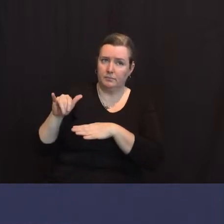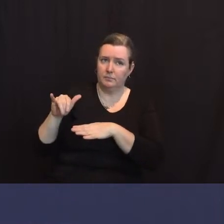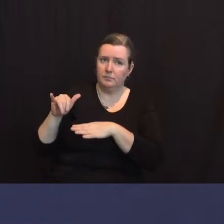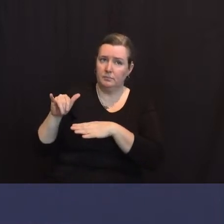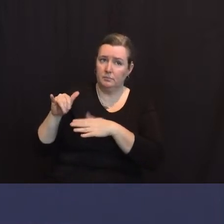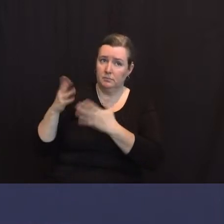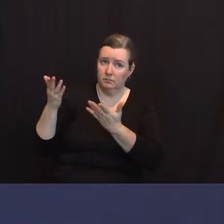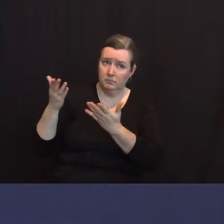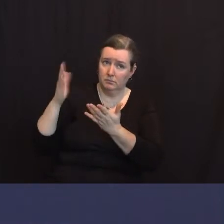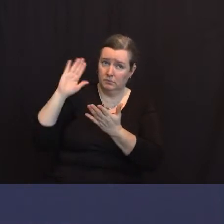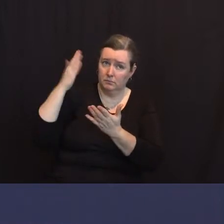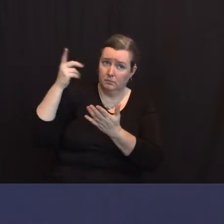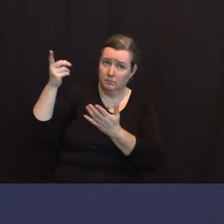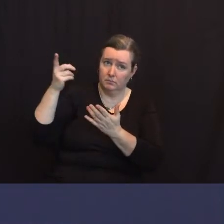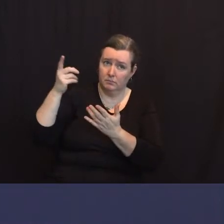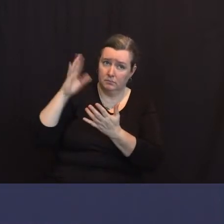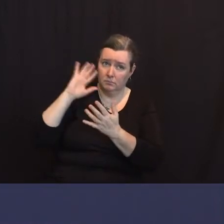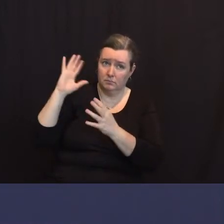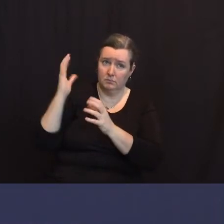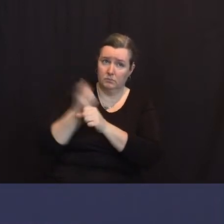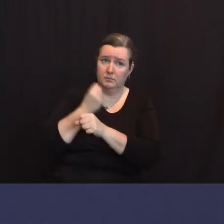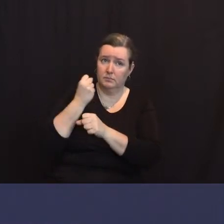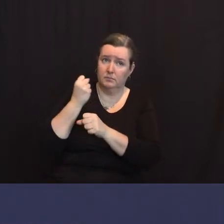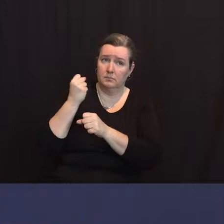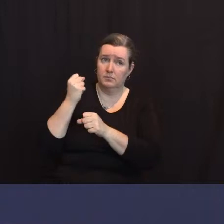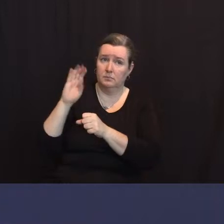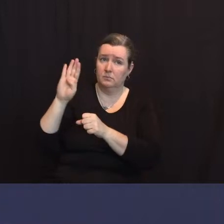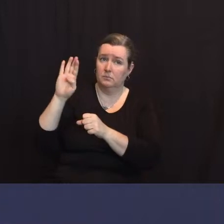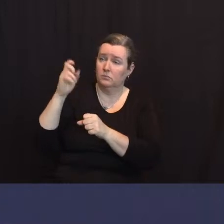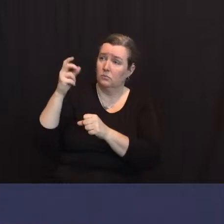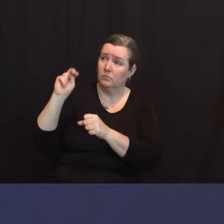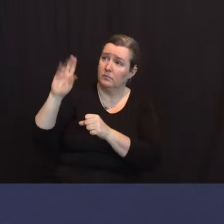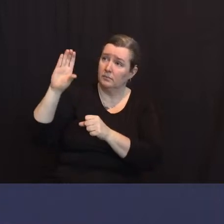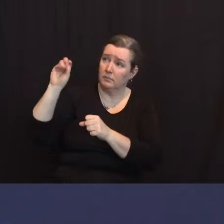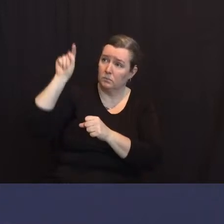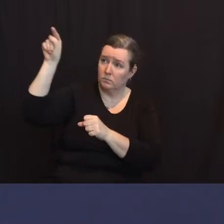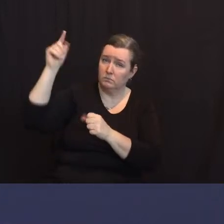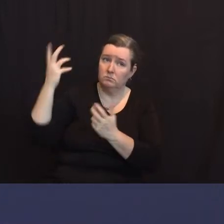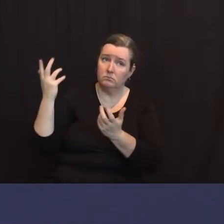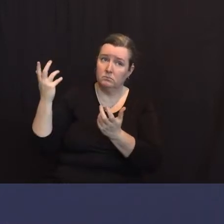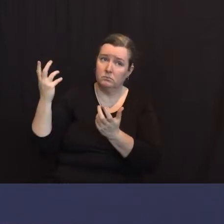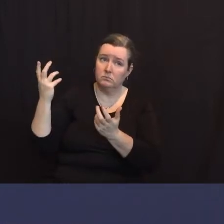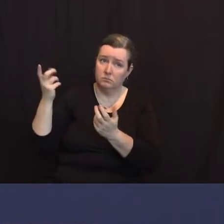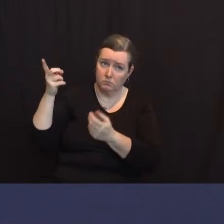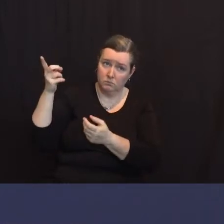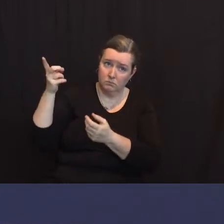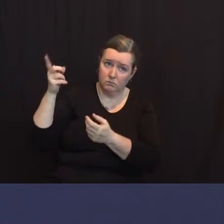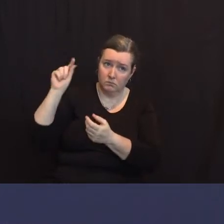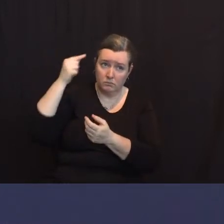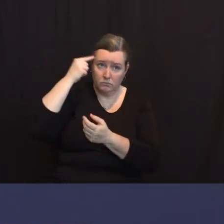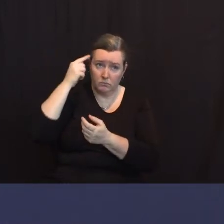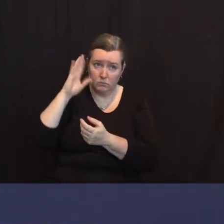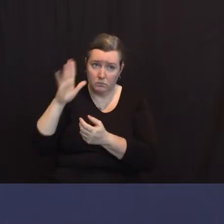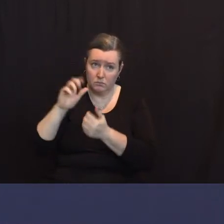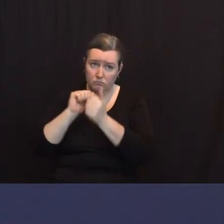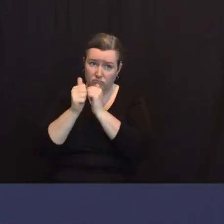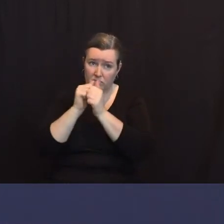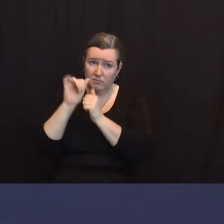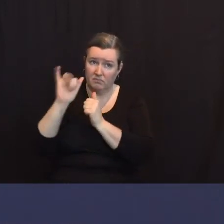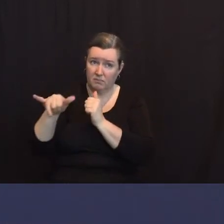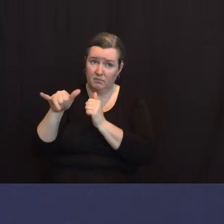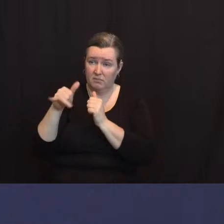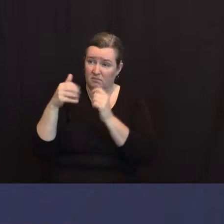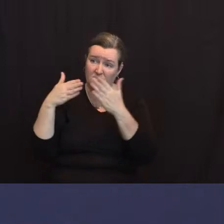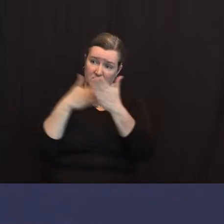County line, which you will also run on? And then, now that you've endorsed Senate candidates in Districts